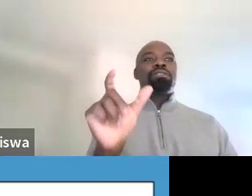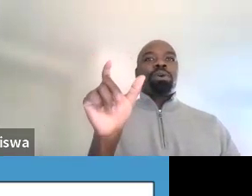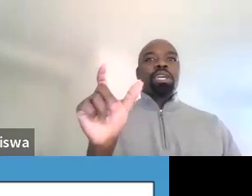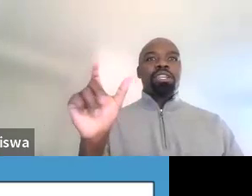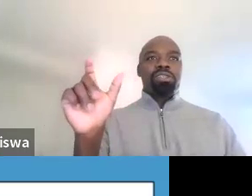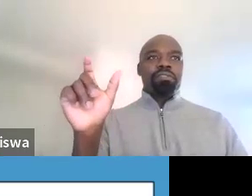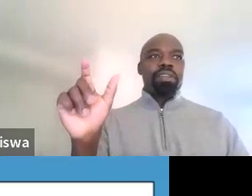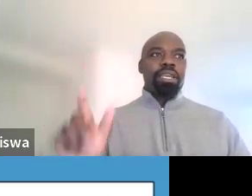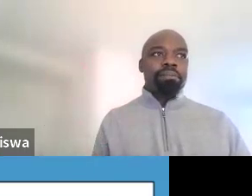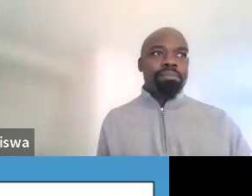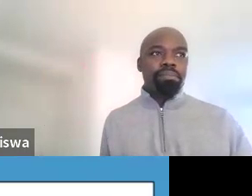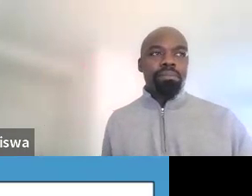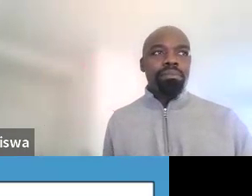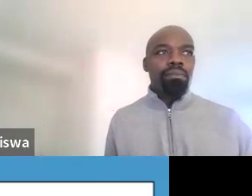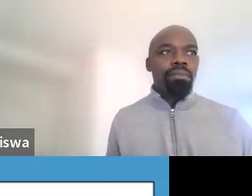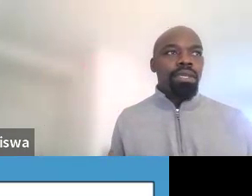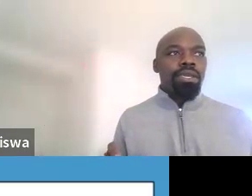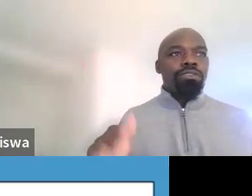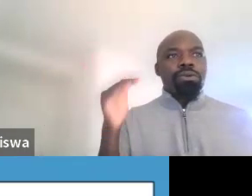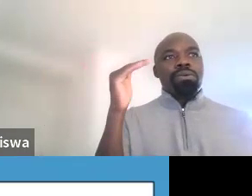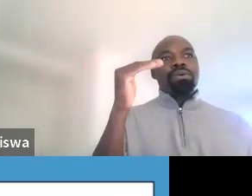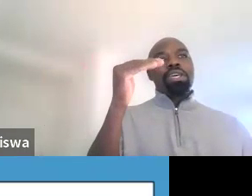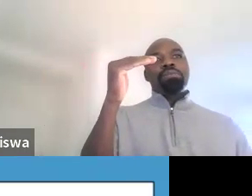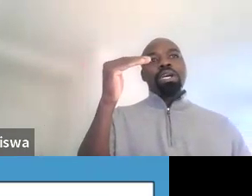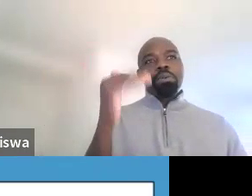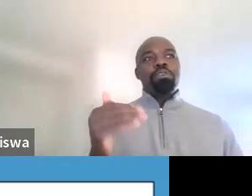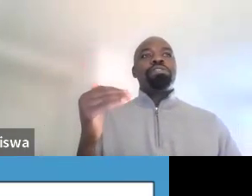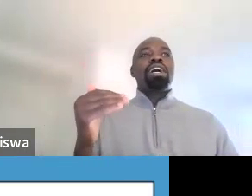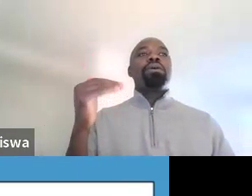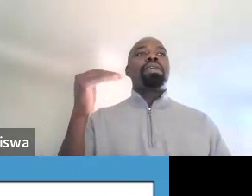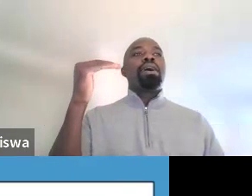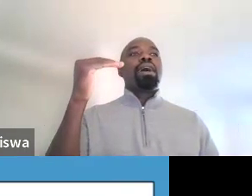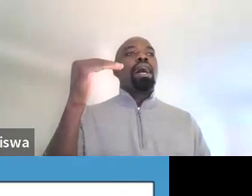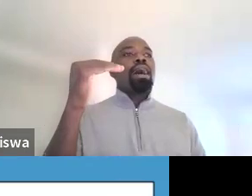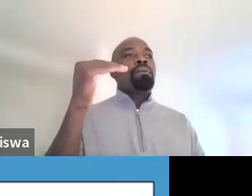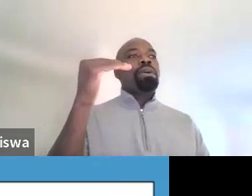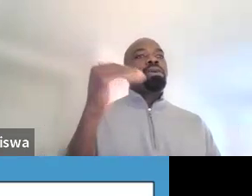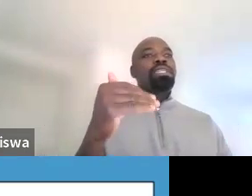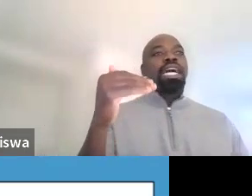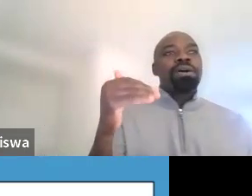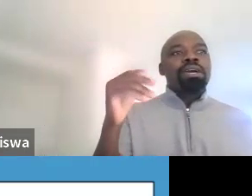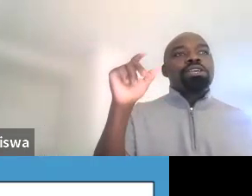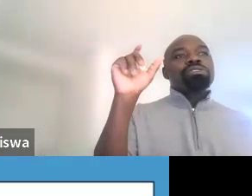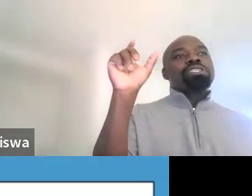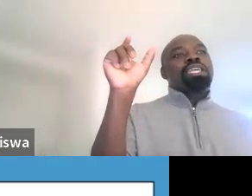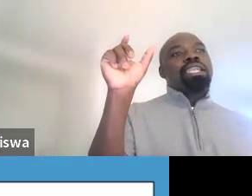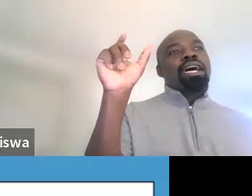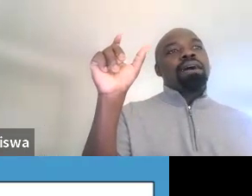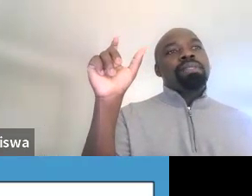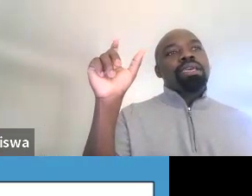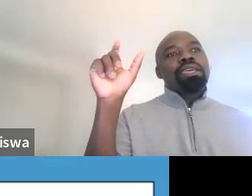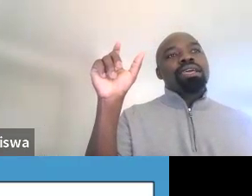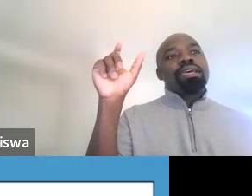this and see what they can do differently. So then when we move down, when you go down, you see